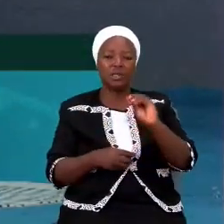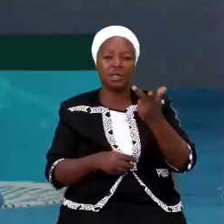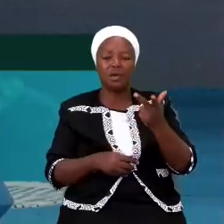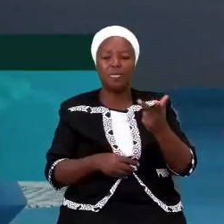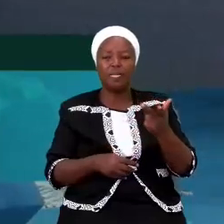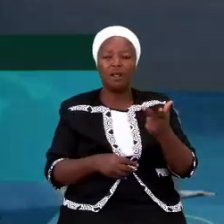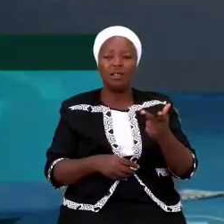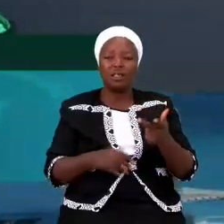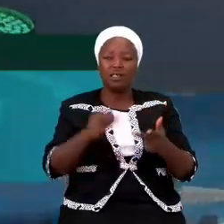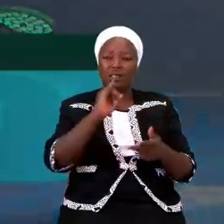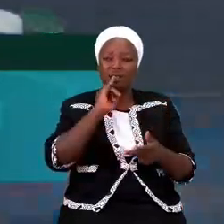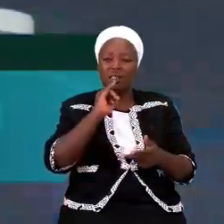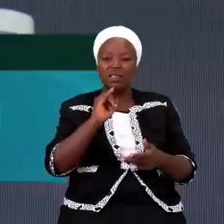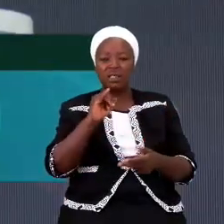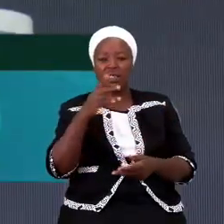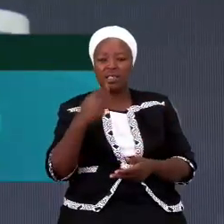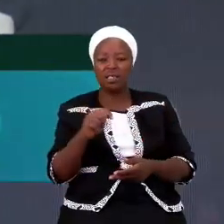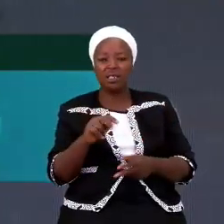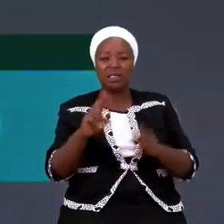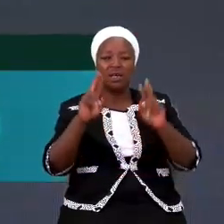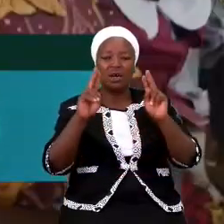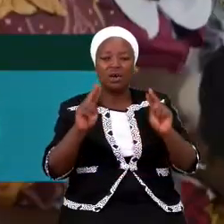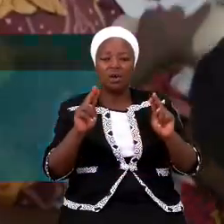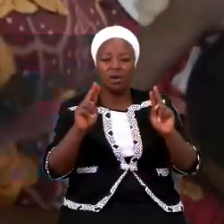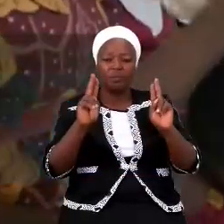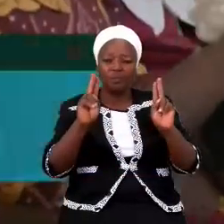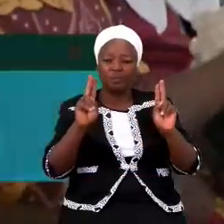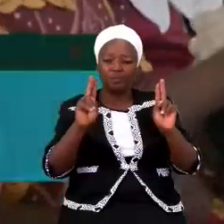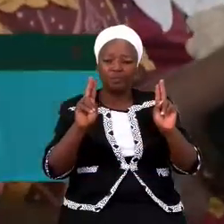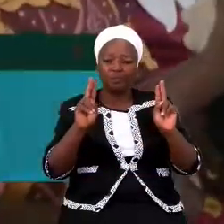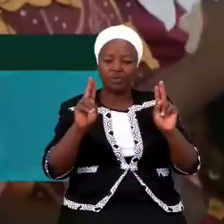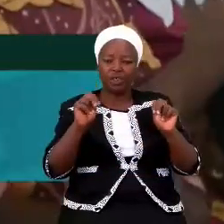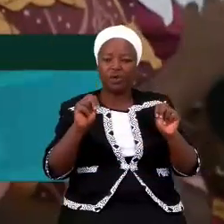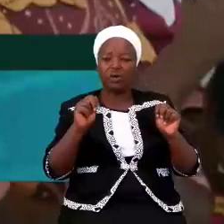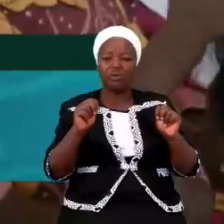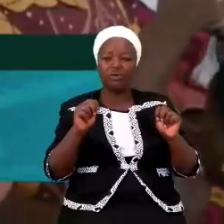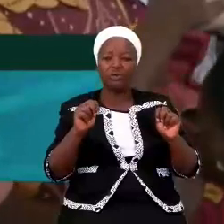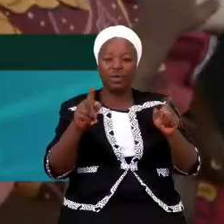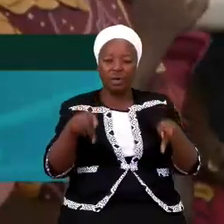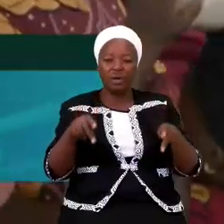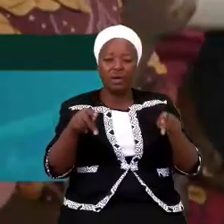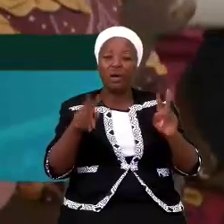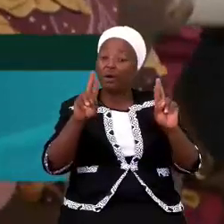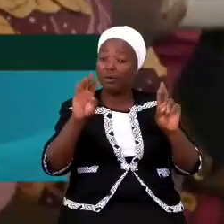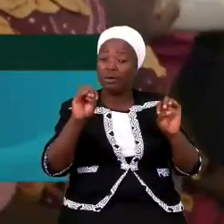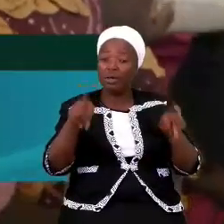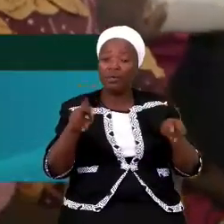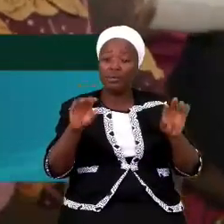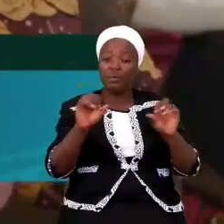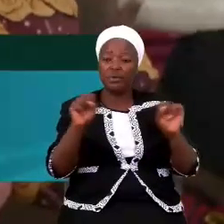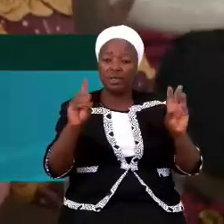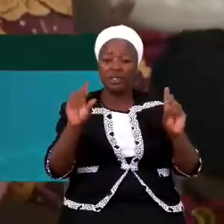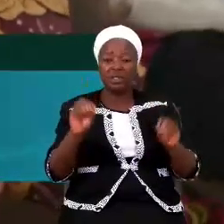his compassion. Look at number one there. Number one is the unrivaled